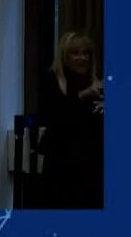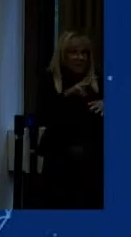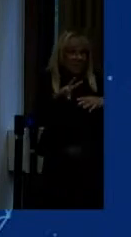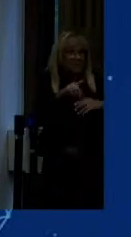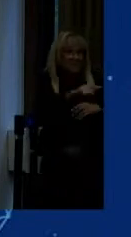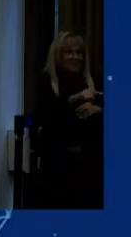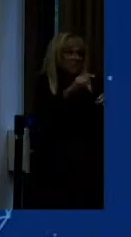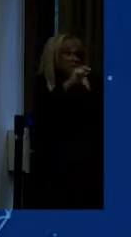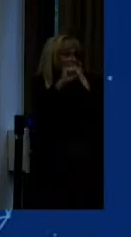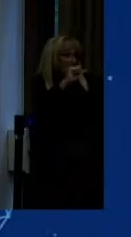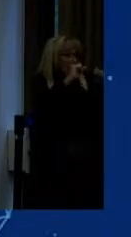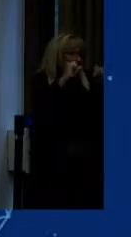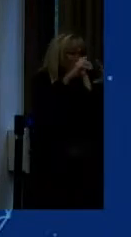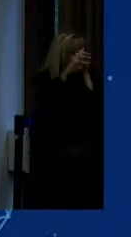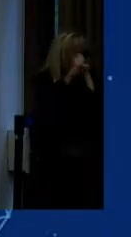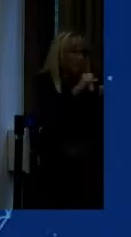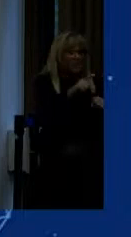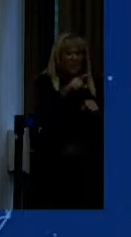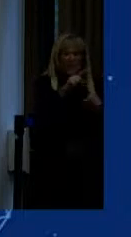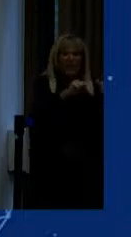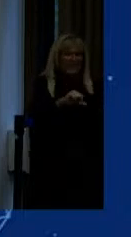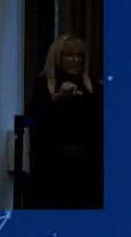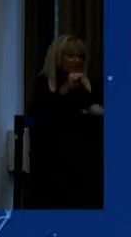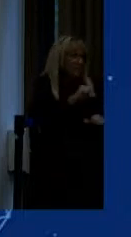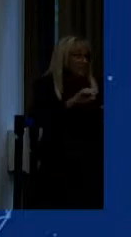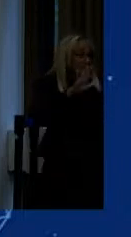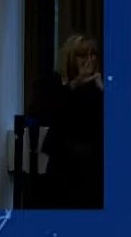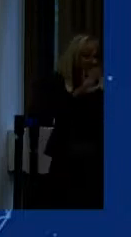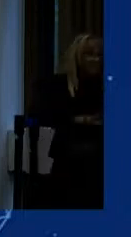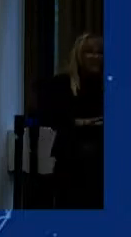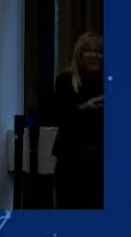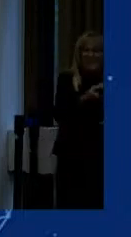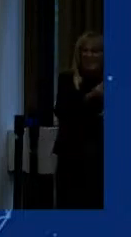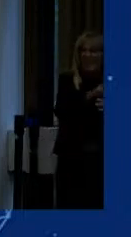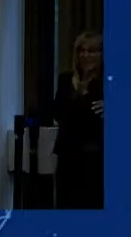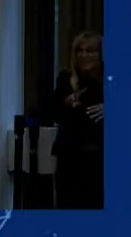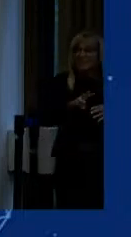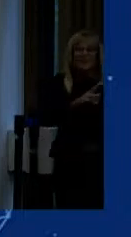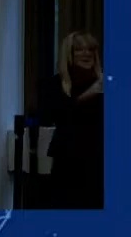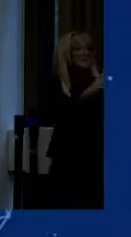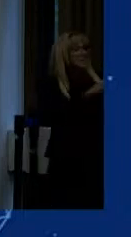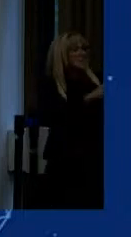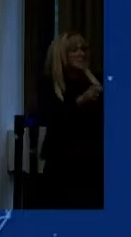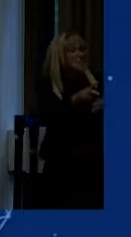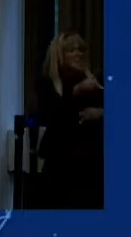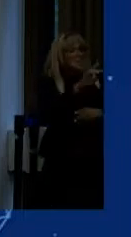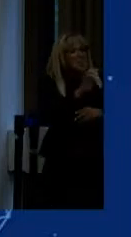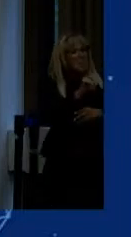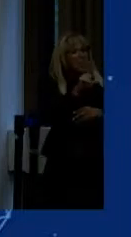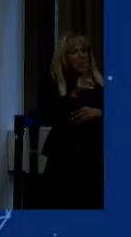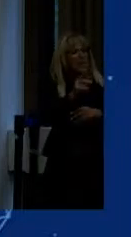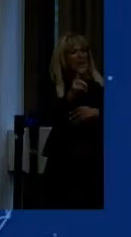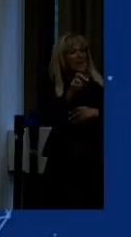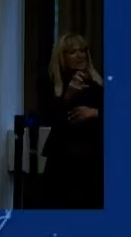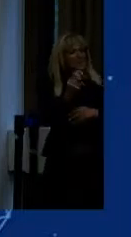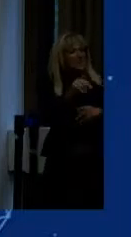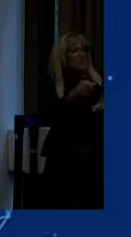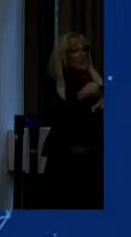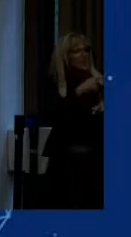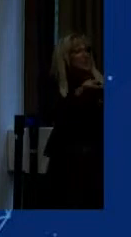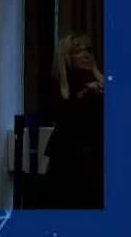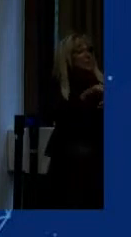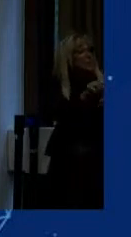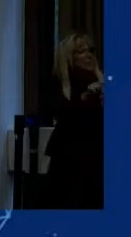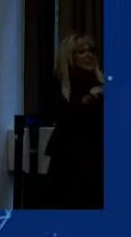Wonder of Science is definitely somewhere that you should go. And I copy and pasted what Paul Anderson, had on his site, which is straight from the New York State Science Learning